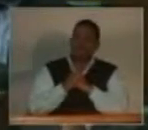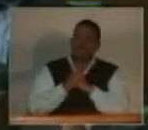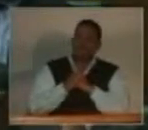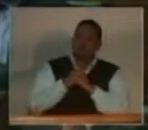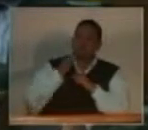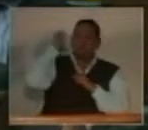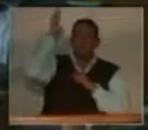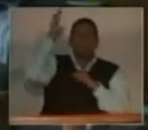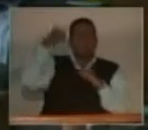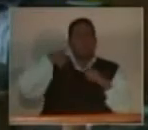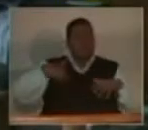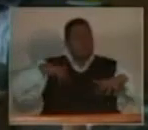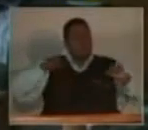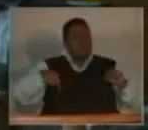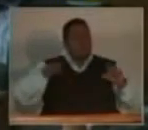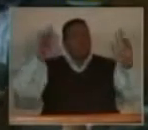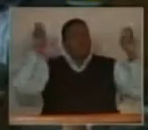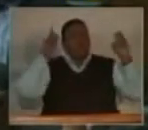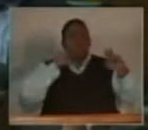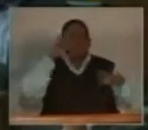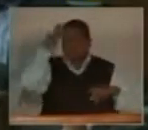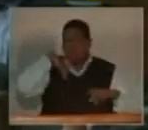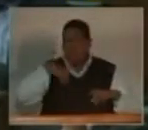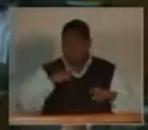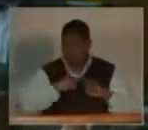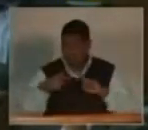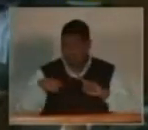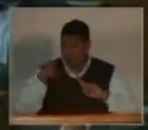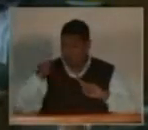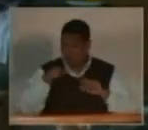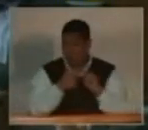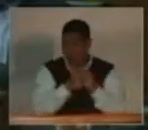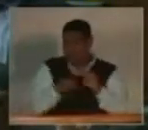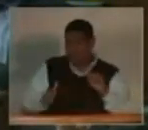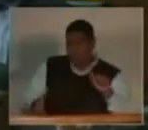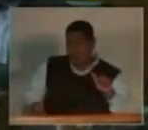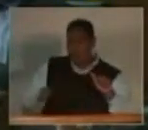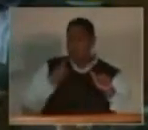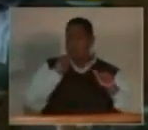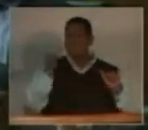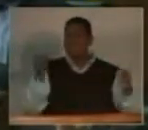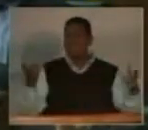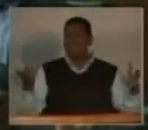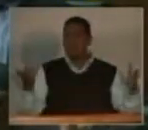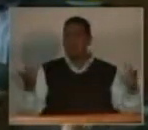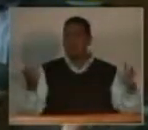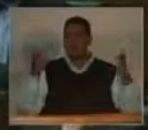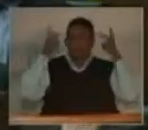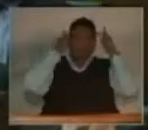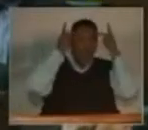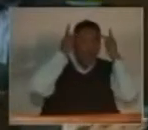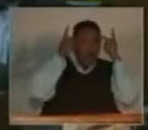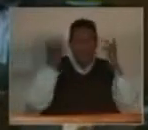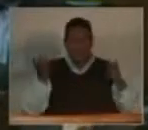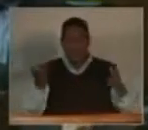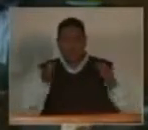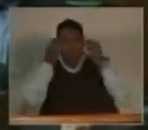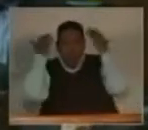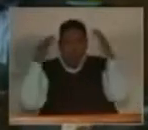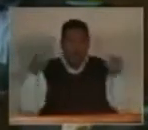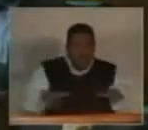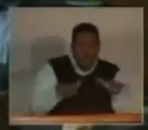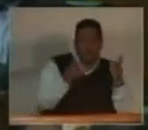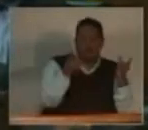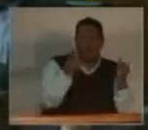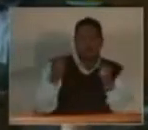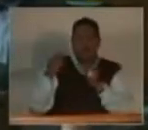are taking this matter seriously, but we should avoid overreaction and panic and recognize that the